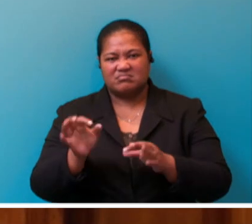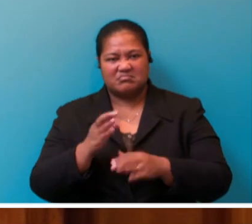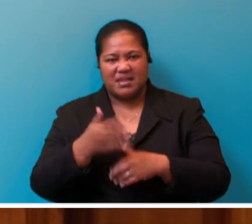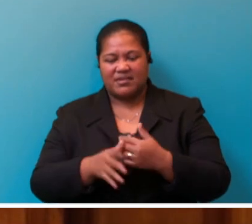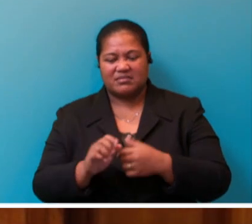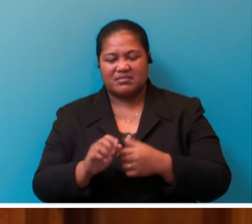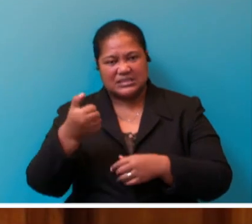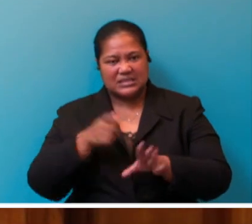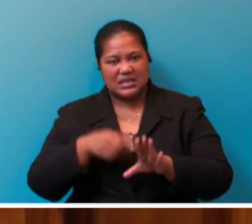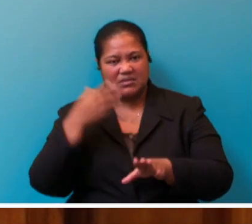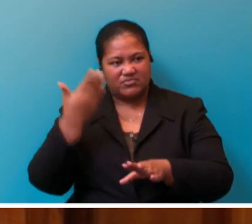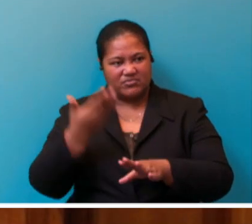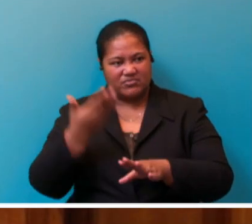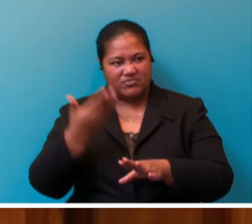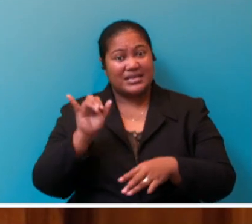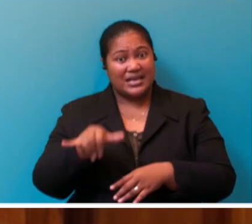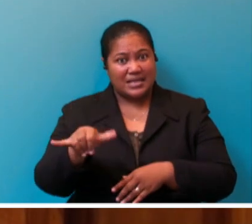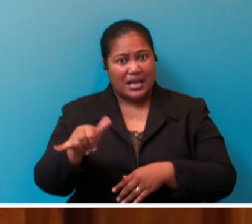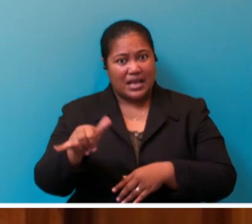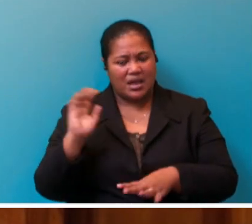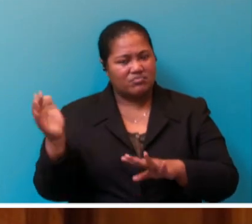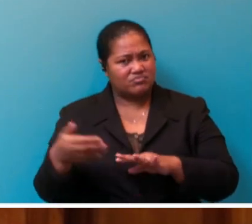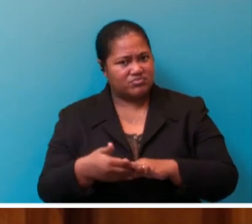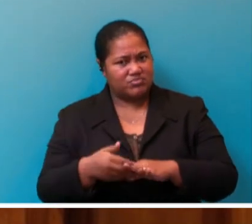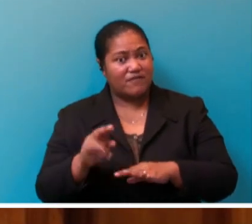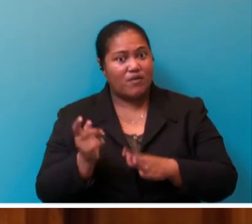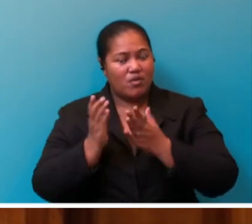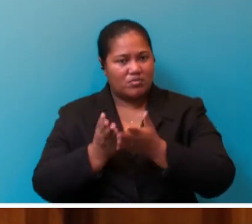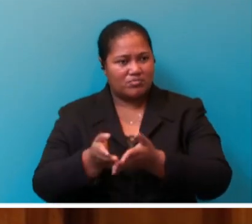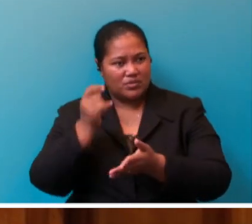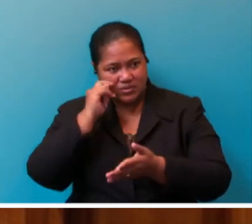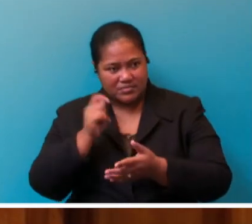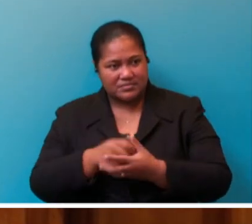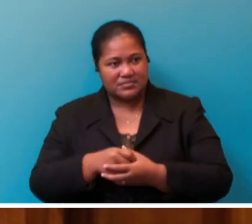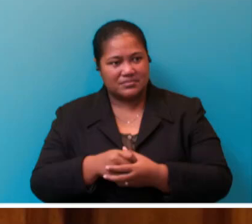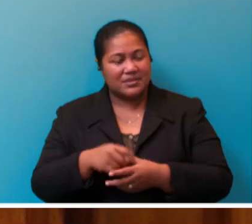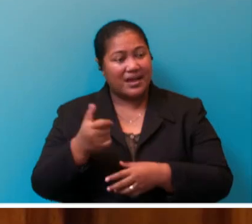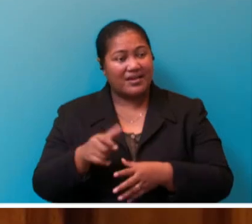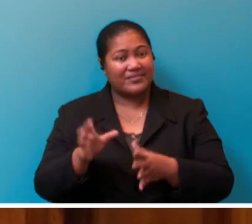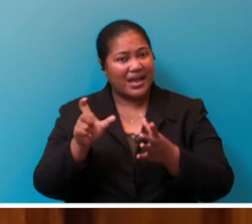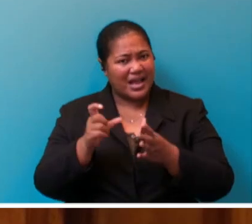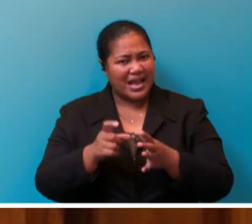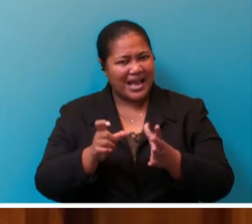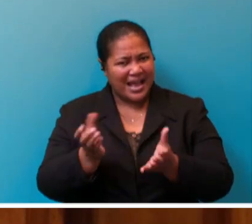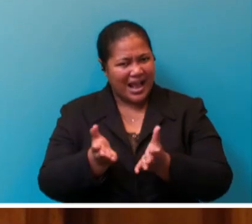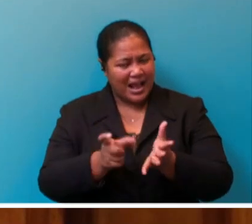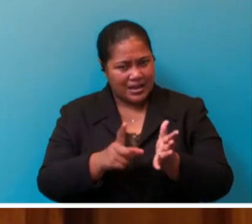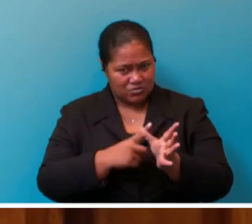Asawirara village was added as a port of call for cruise liners after Kenua Fiji shared the finalized hydrographic